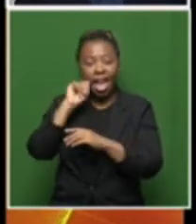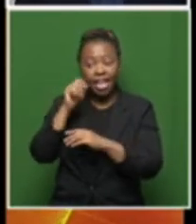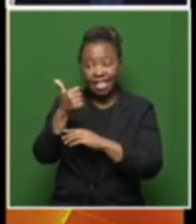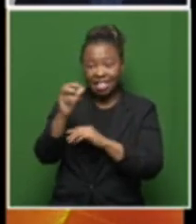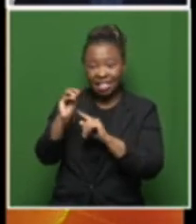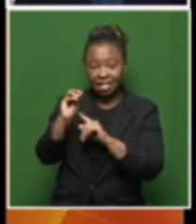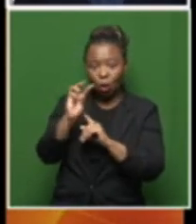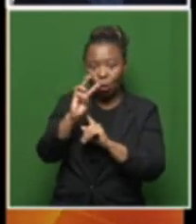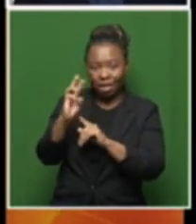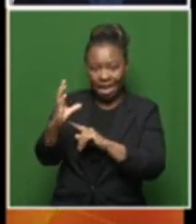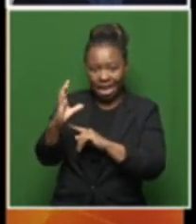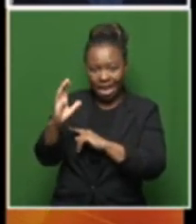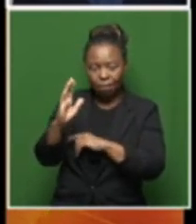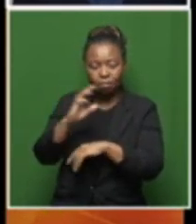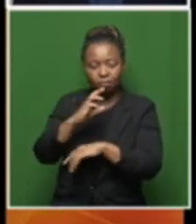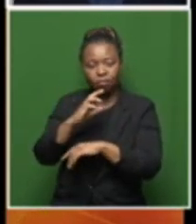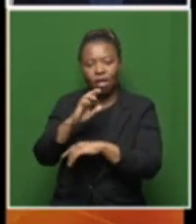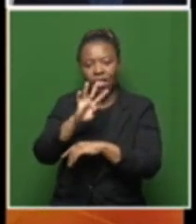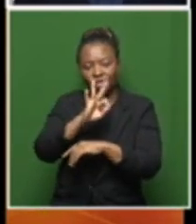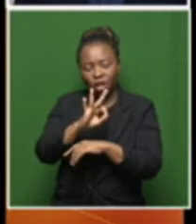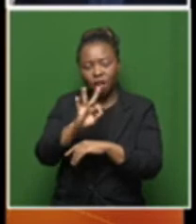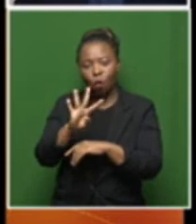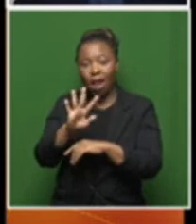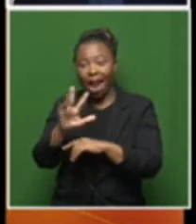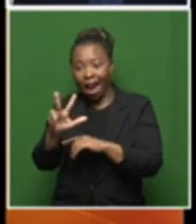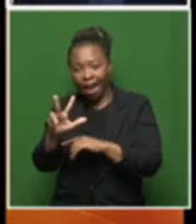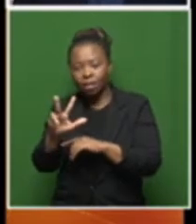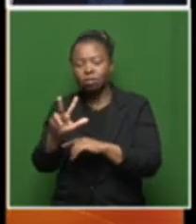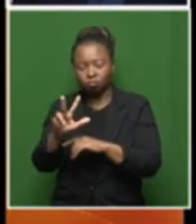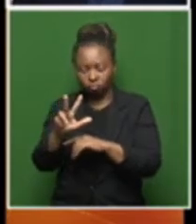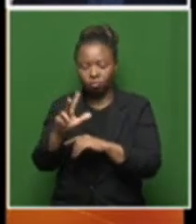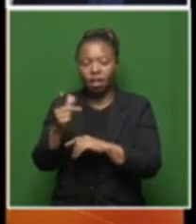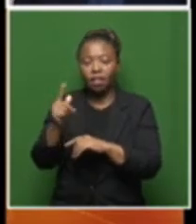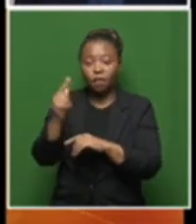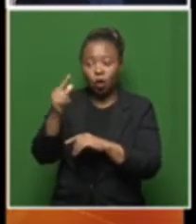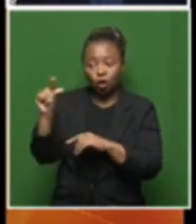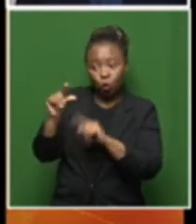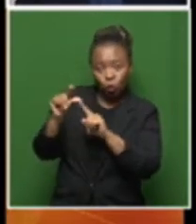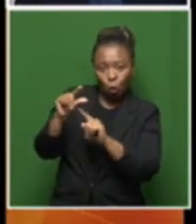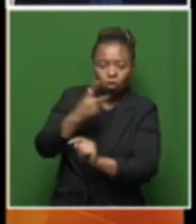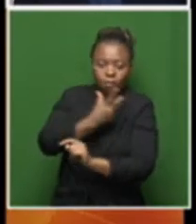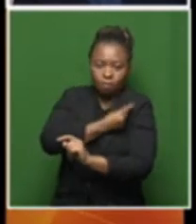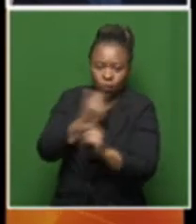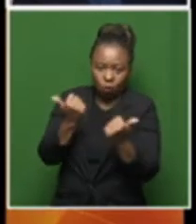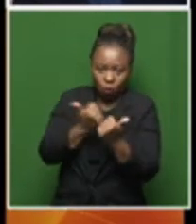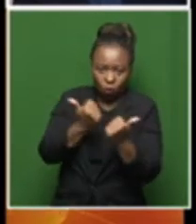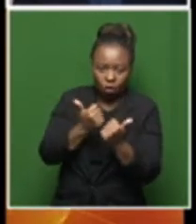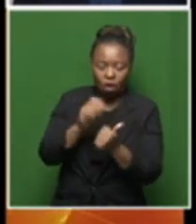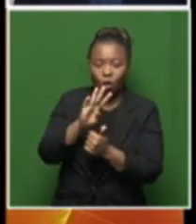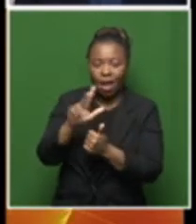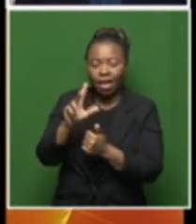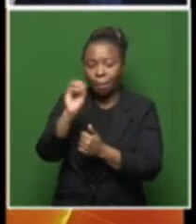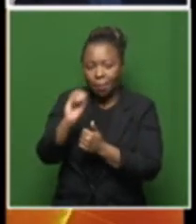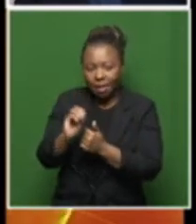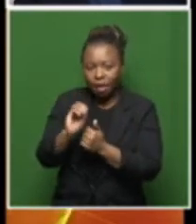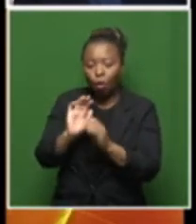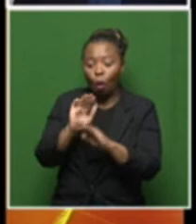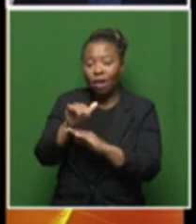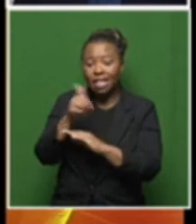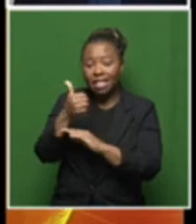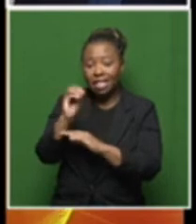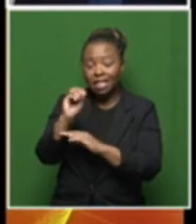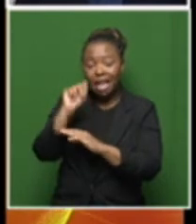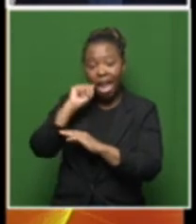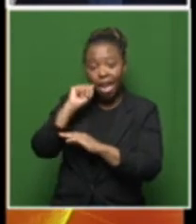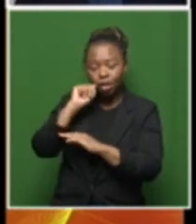Cape. 348 of them, 1,000 have already had their first dose. So almost 48% of all the people over 60 has had their